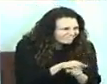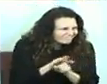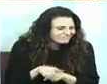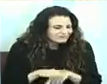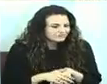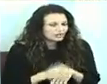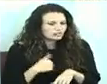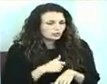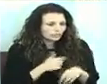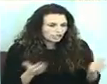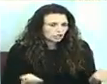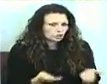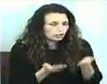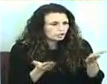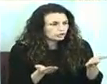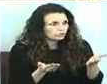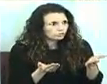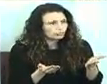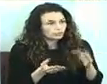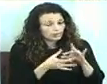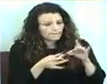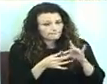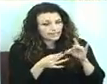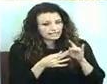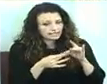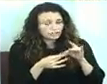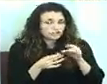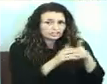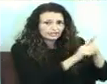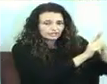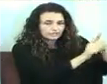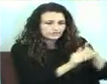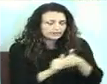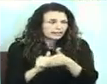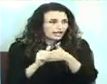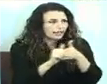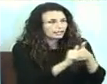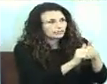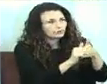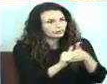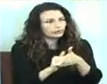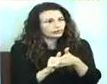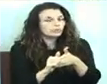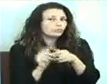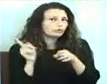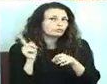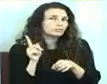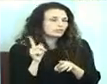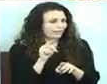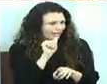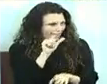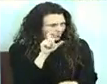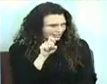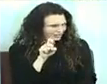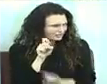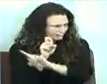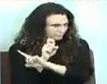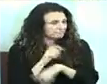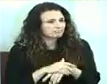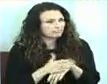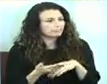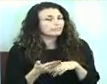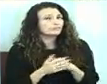in the message, as we've been guided through Reverend Alex. Could we be that